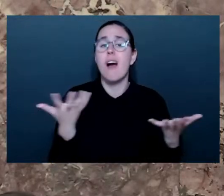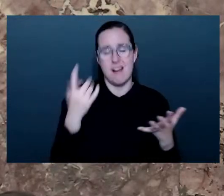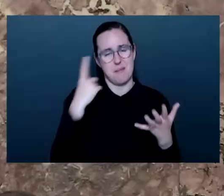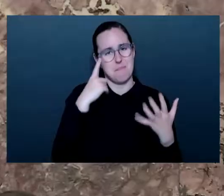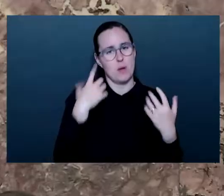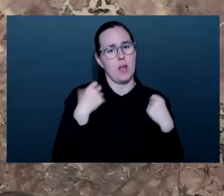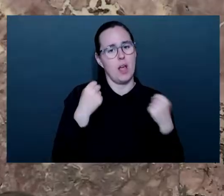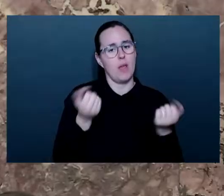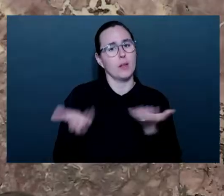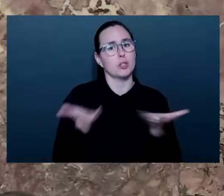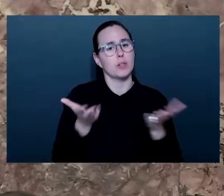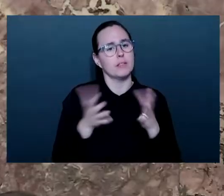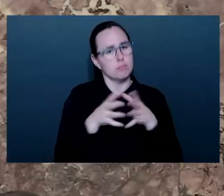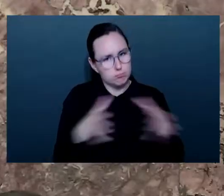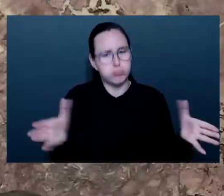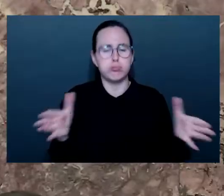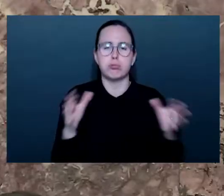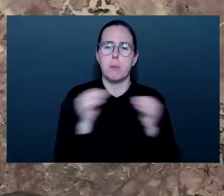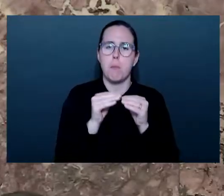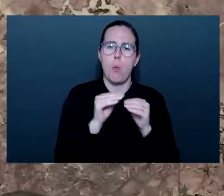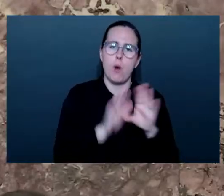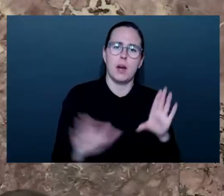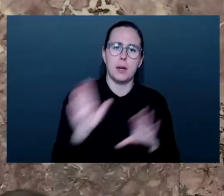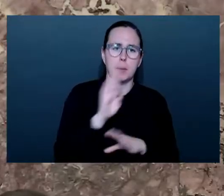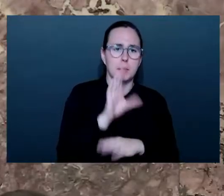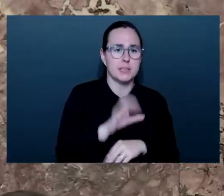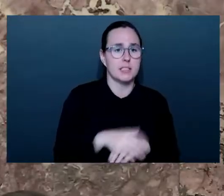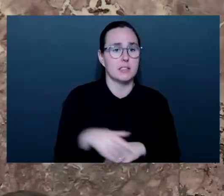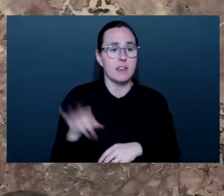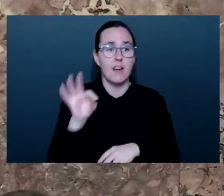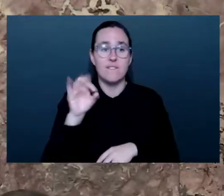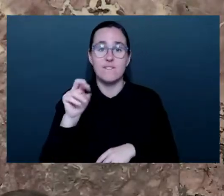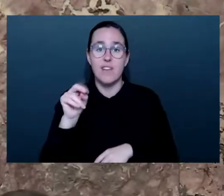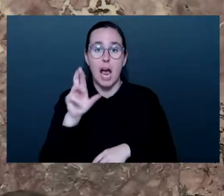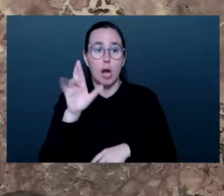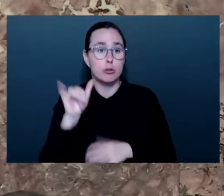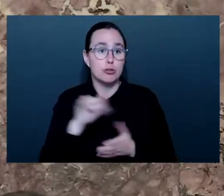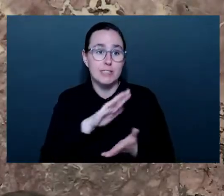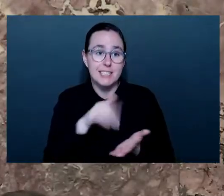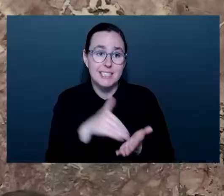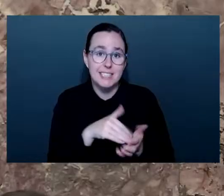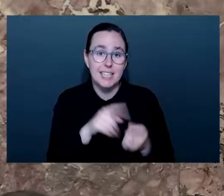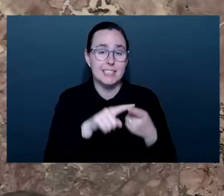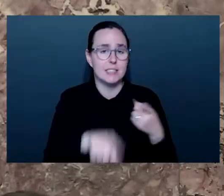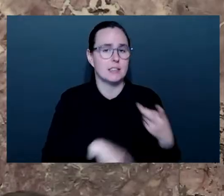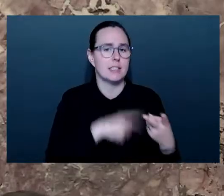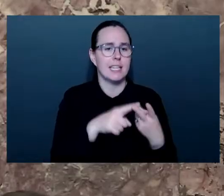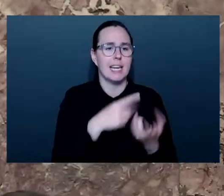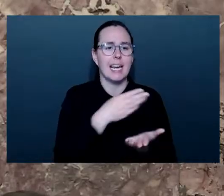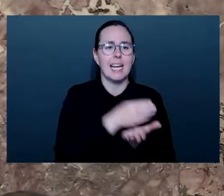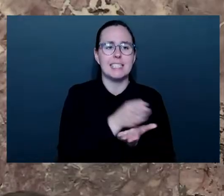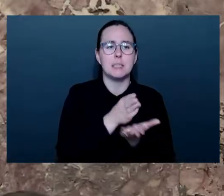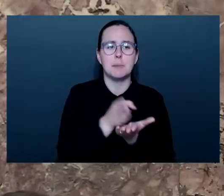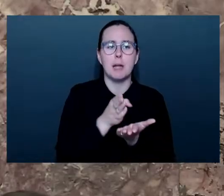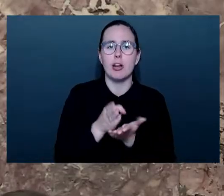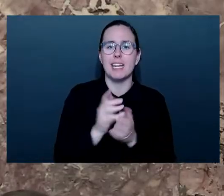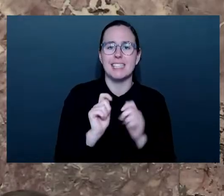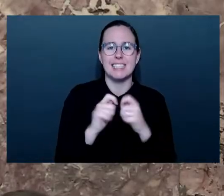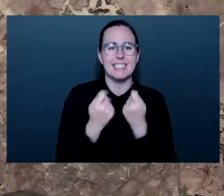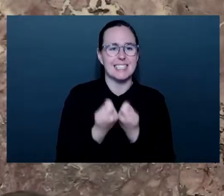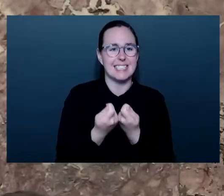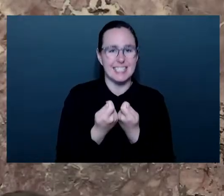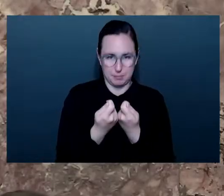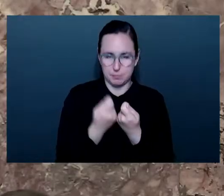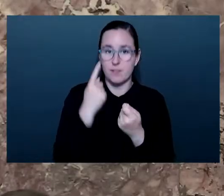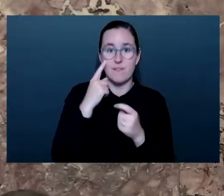includes integrated child and youth teams. It includes community counseling grants. Mr. Speaker, a way to make low to no